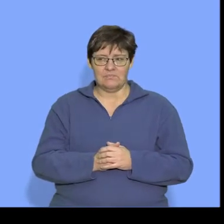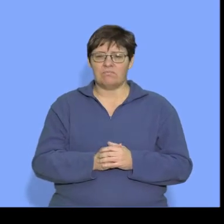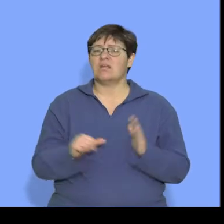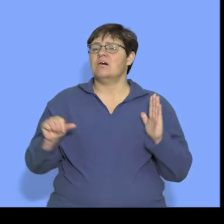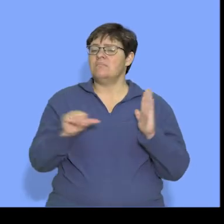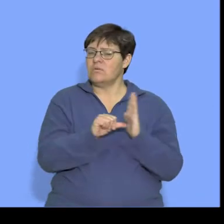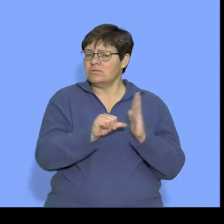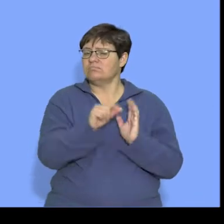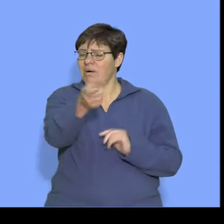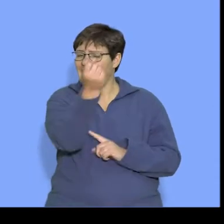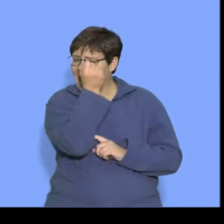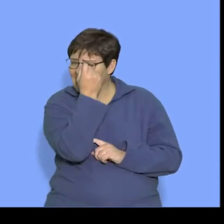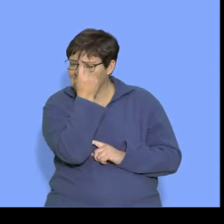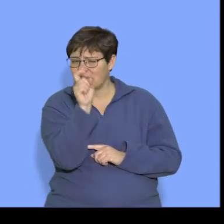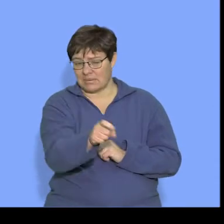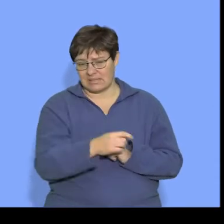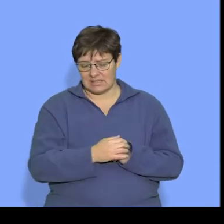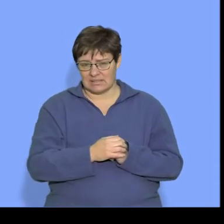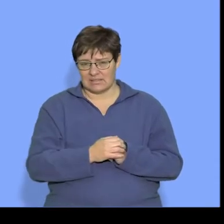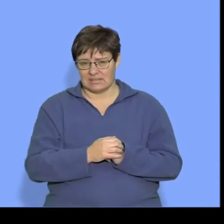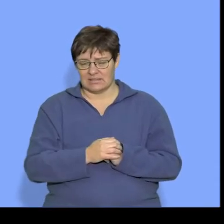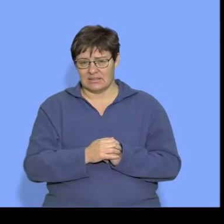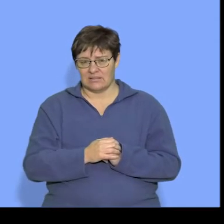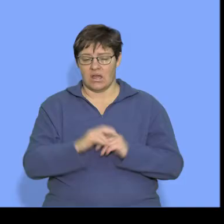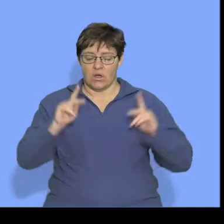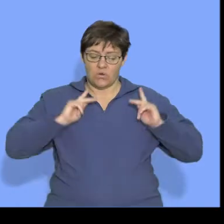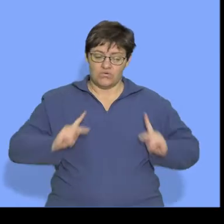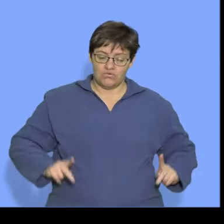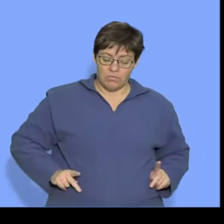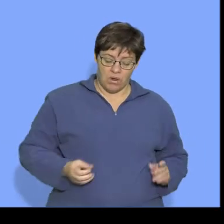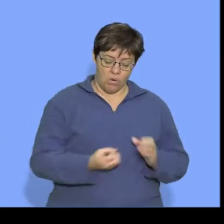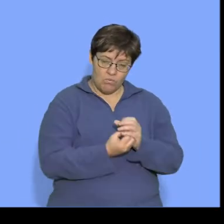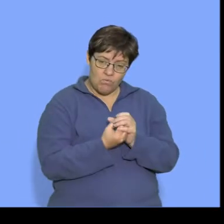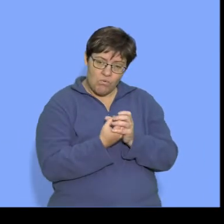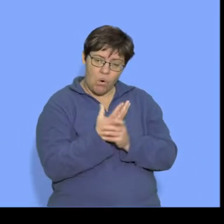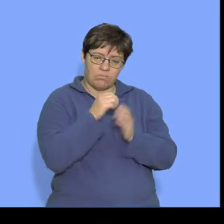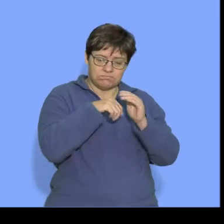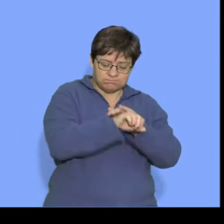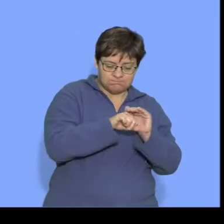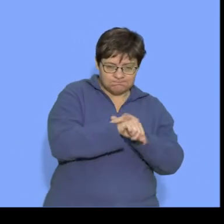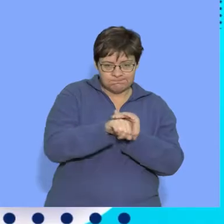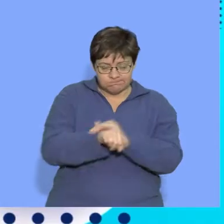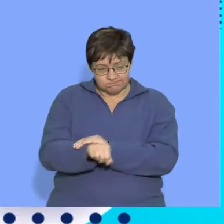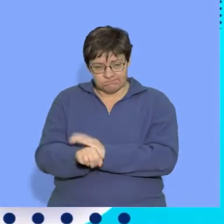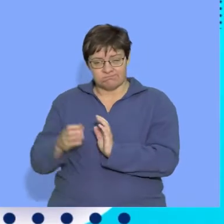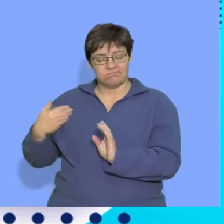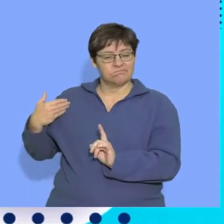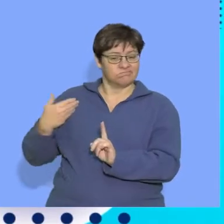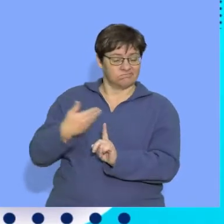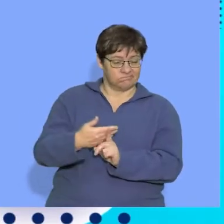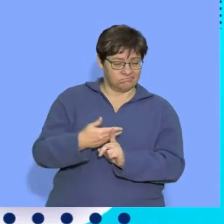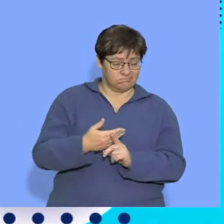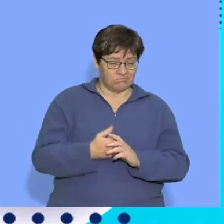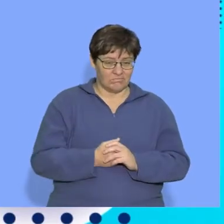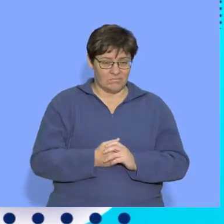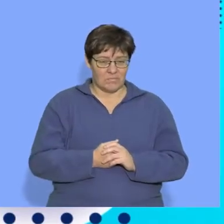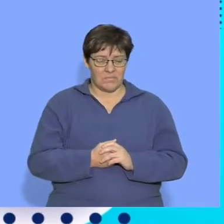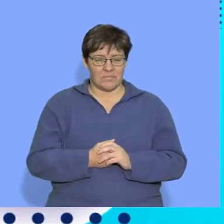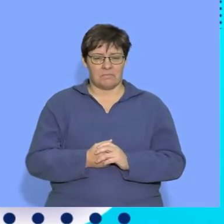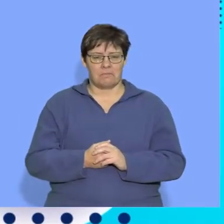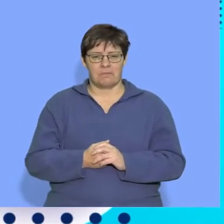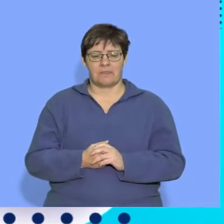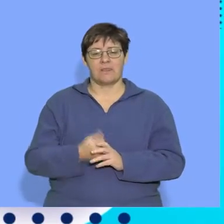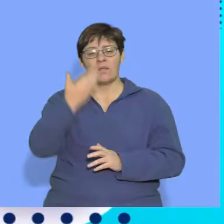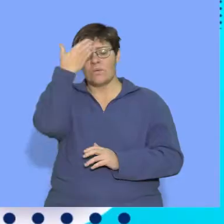that we understand what the human growth has been over the last few centuries. We know